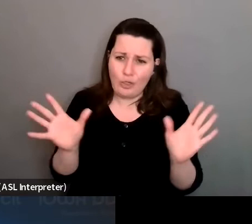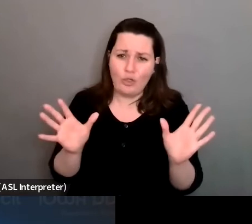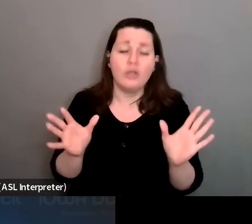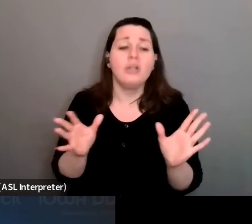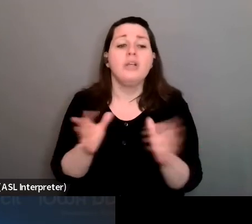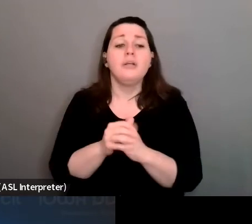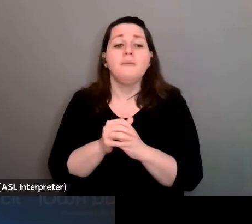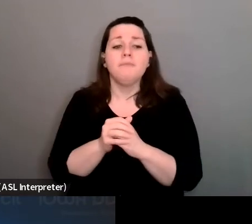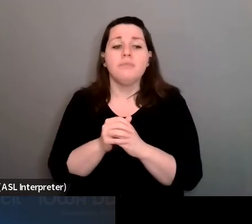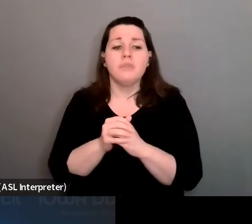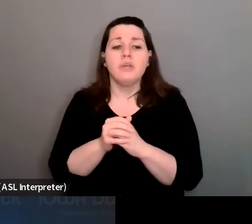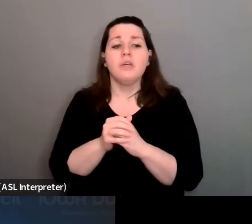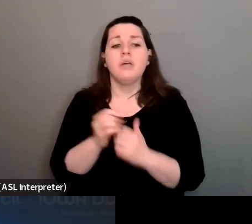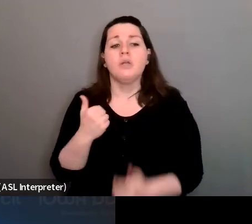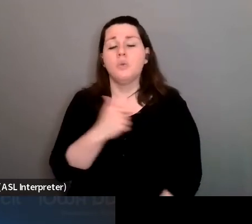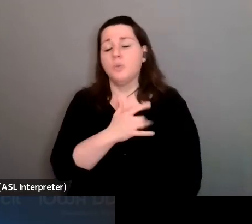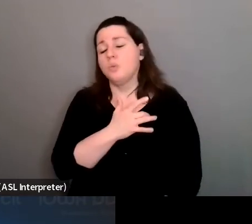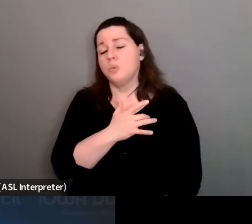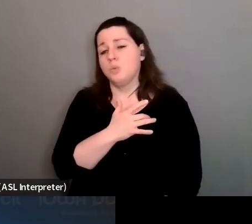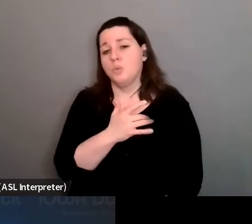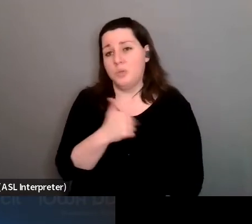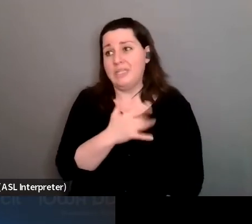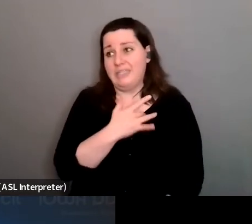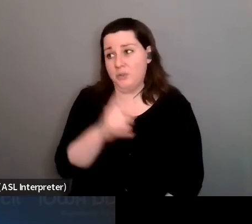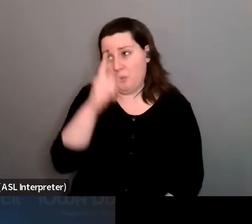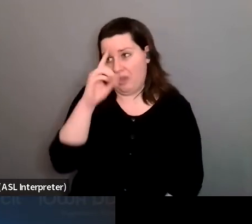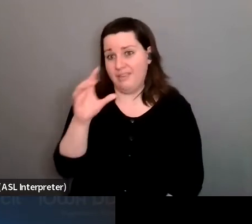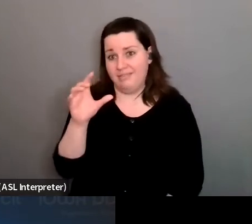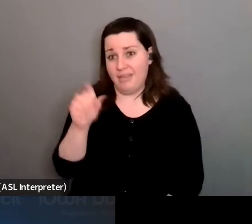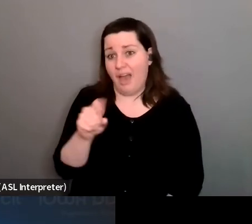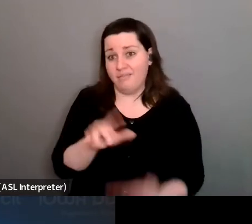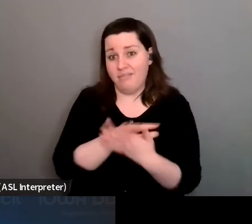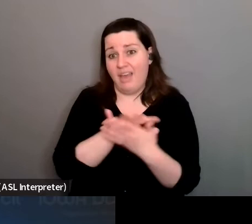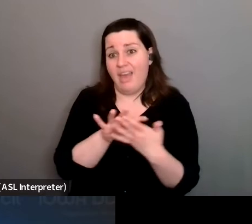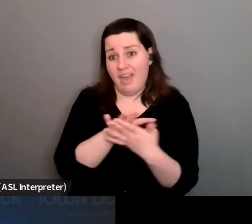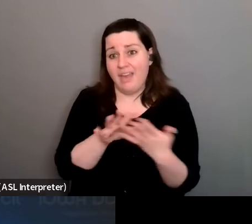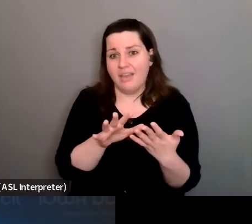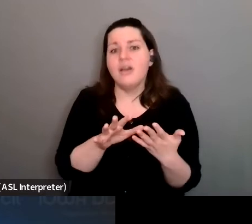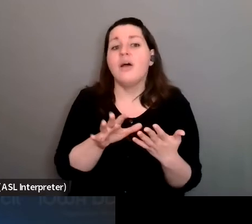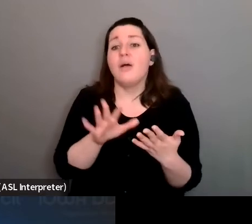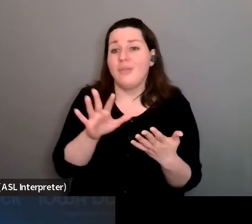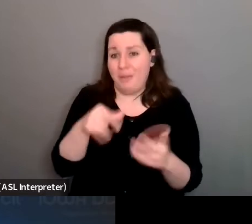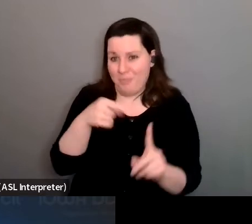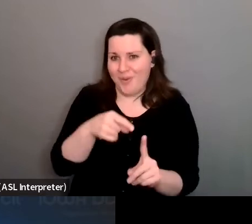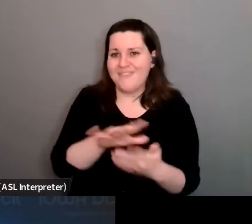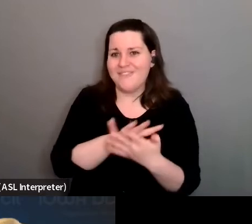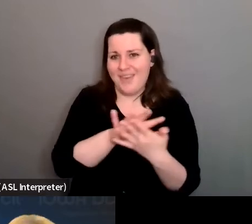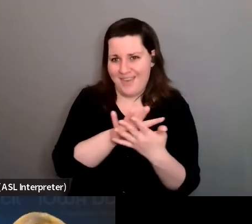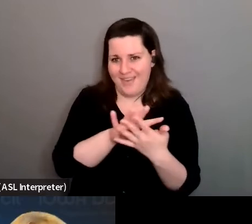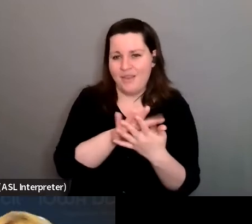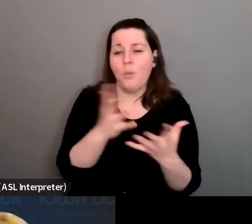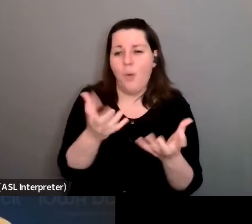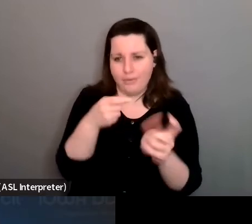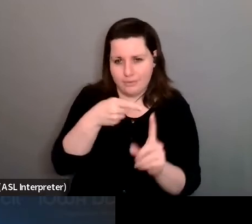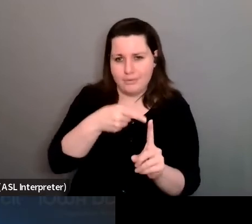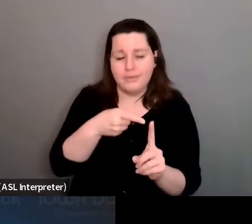greatest things we think about these programs is, yes, that is vague. That is intentionally vague, because what